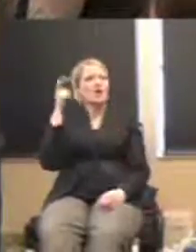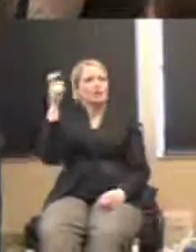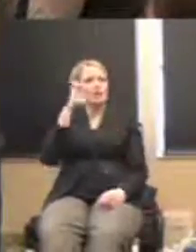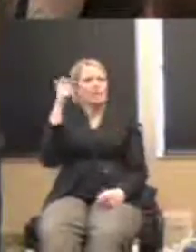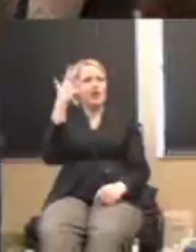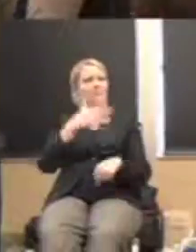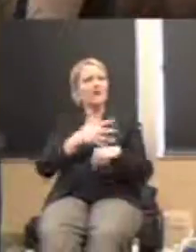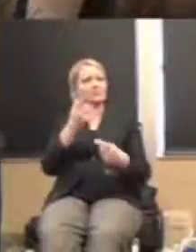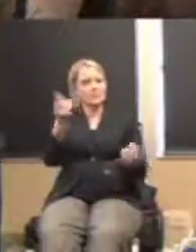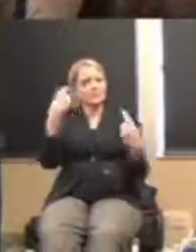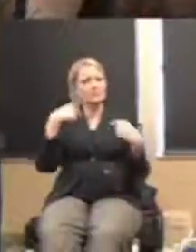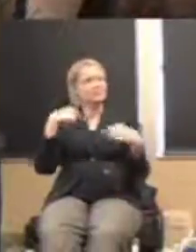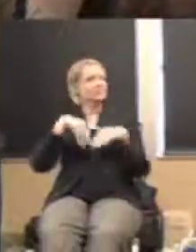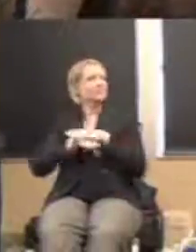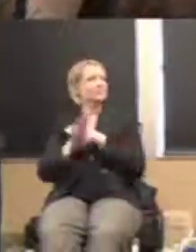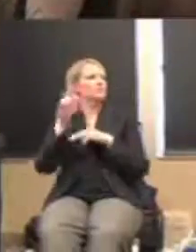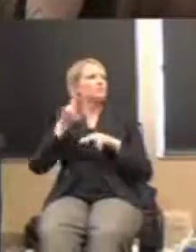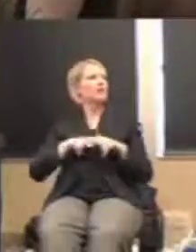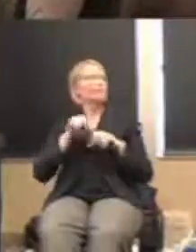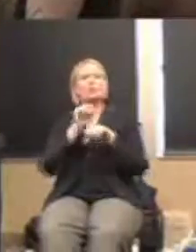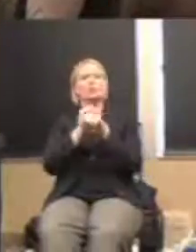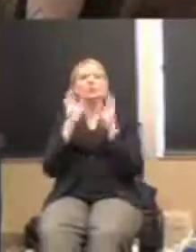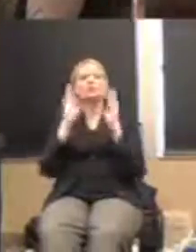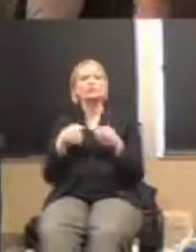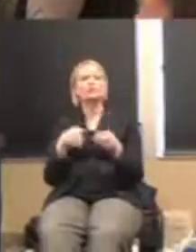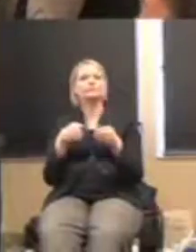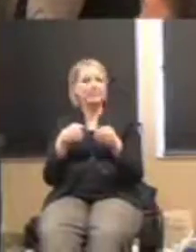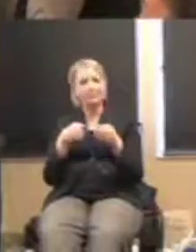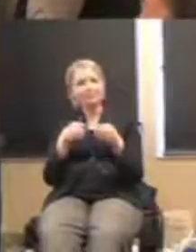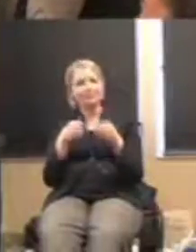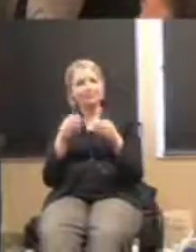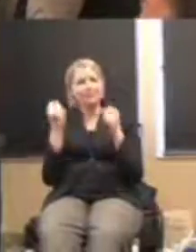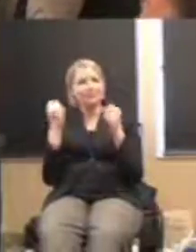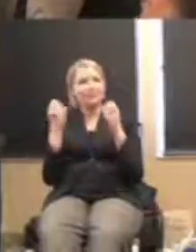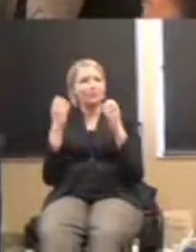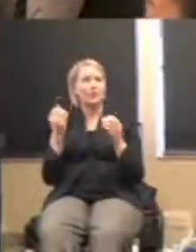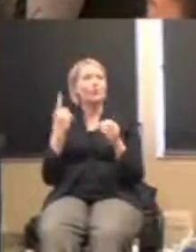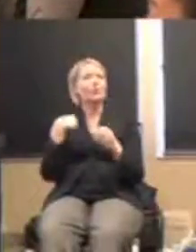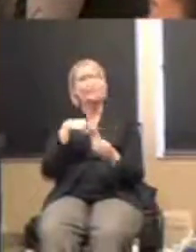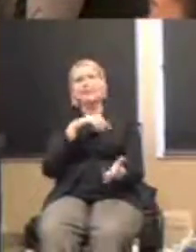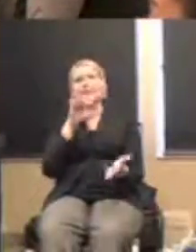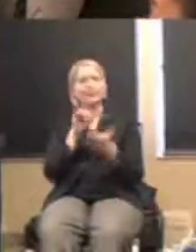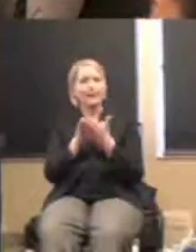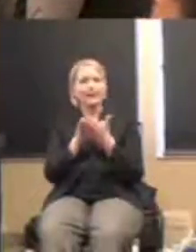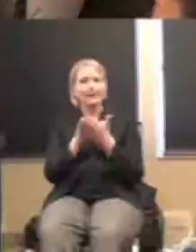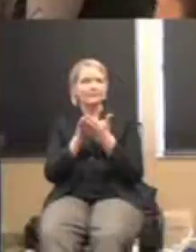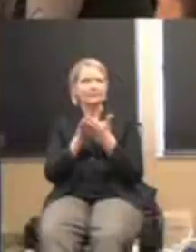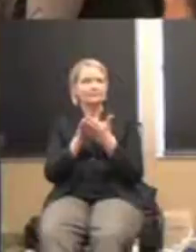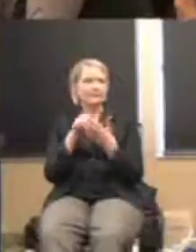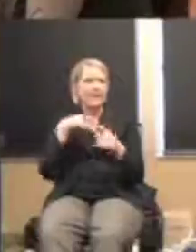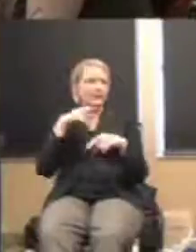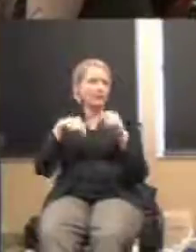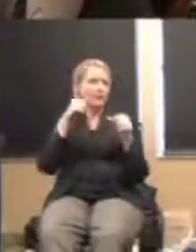in, sit down. Didn't work. Okay. So we did that. I can't remember